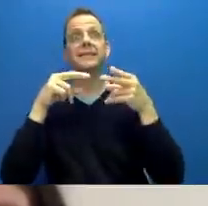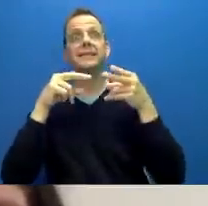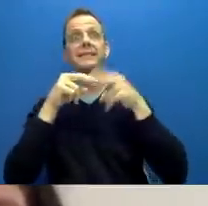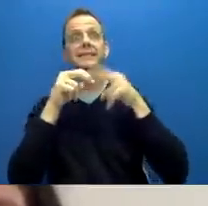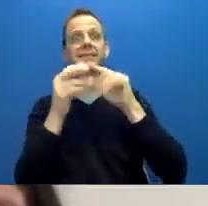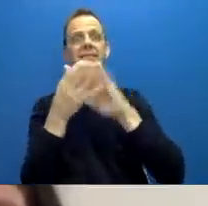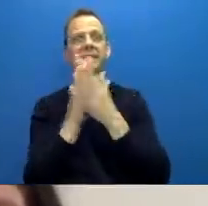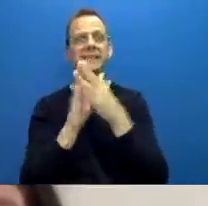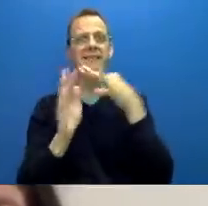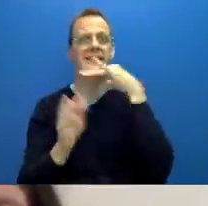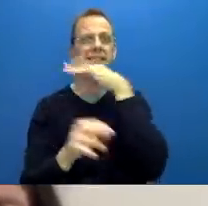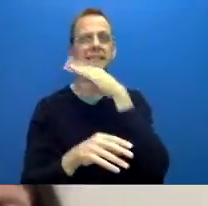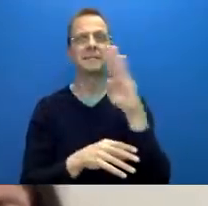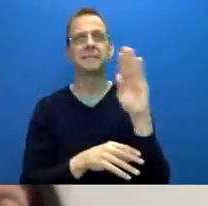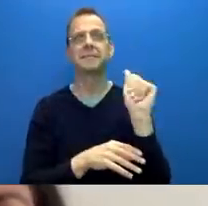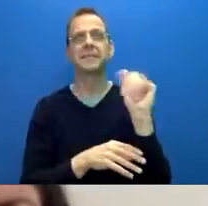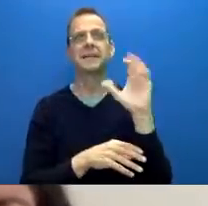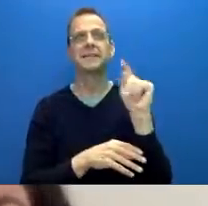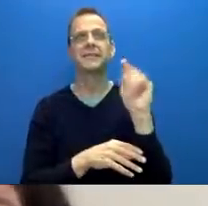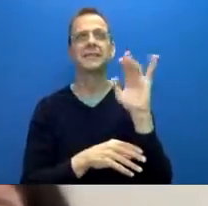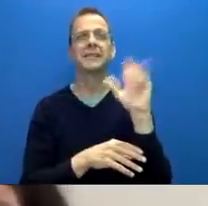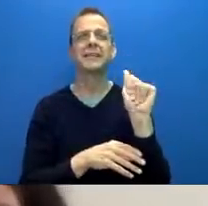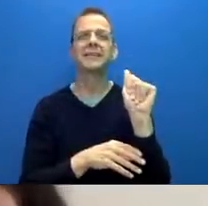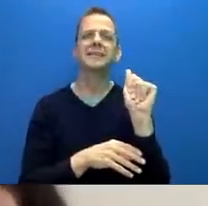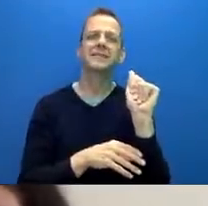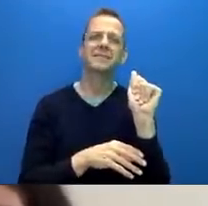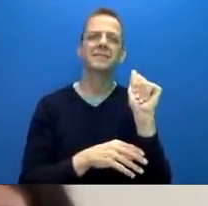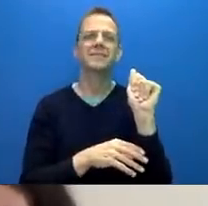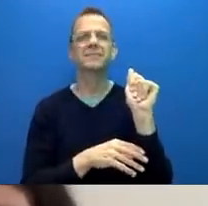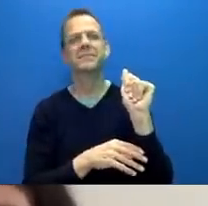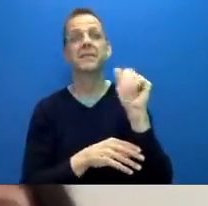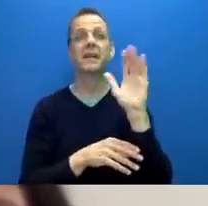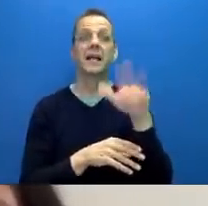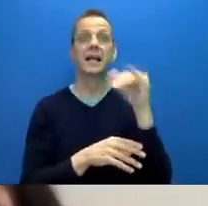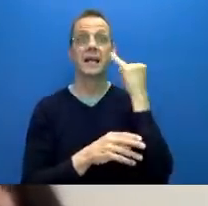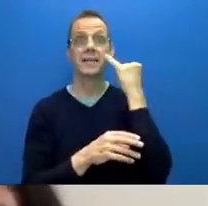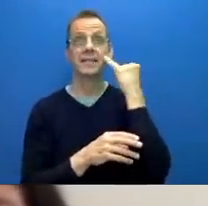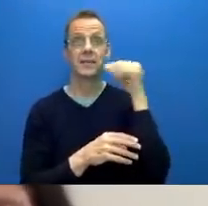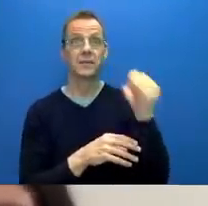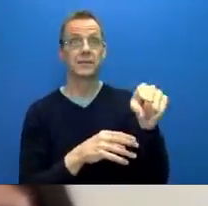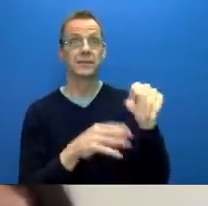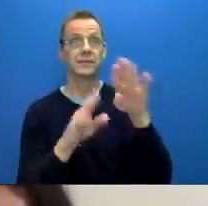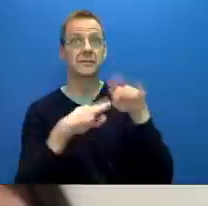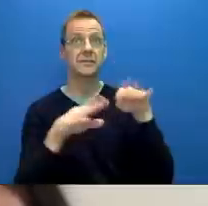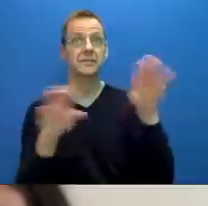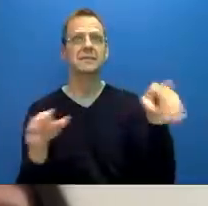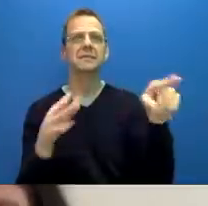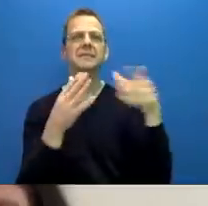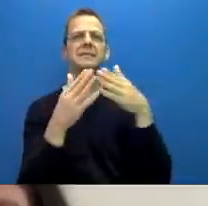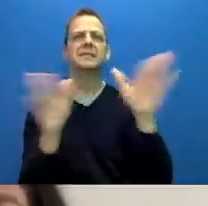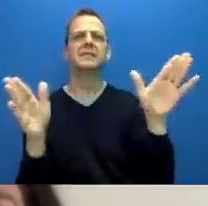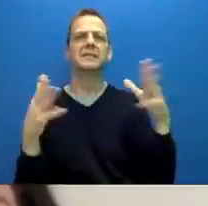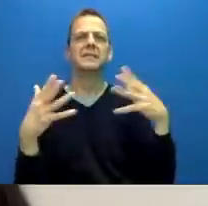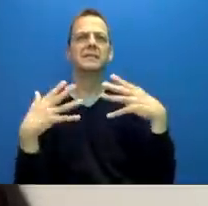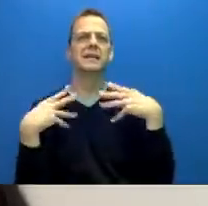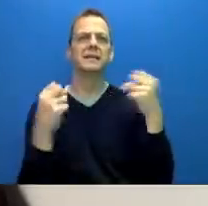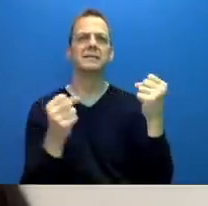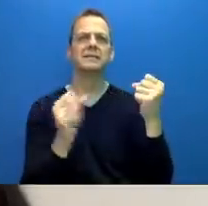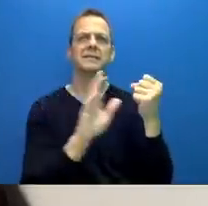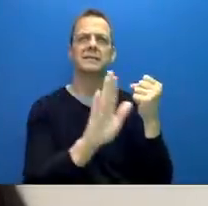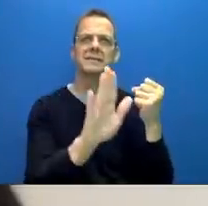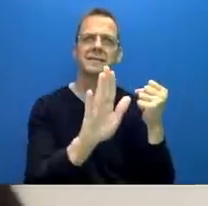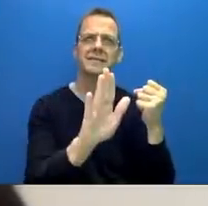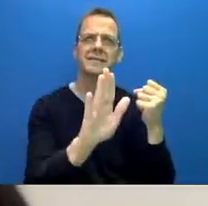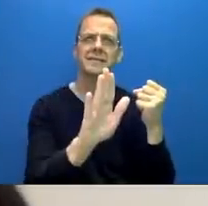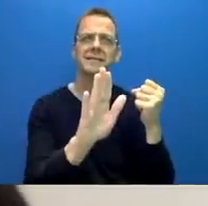healthy, they shouldn't have any sort of issue with masking. And this is, of course, over the age of two, because under the age, it's